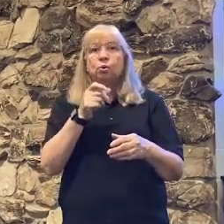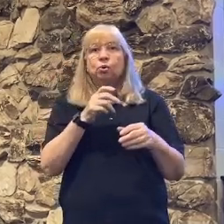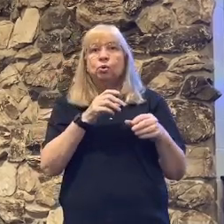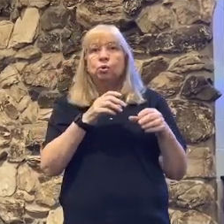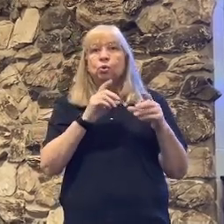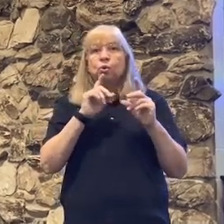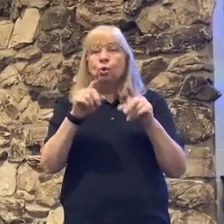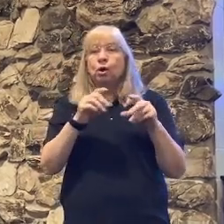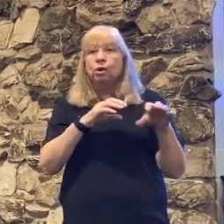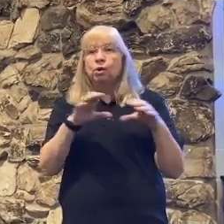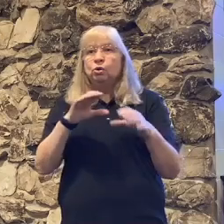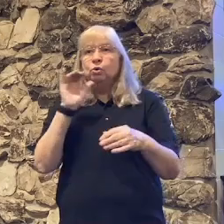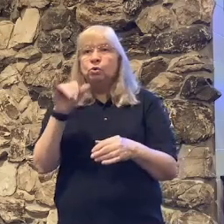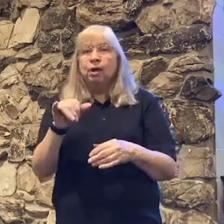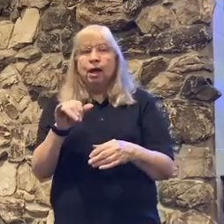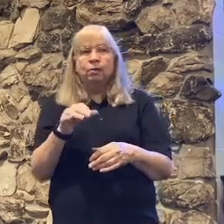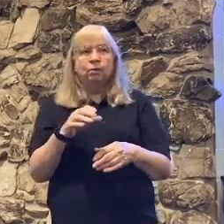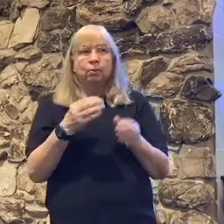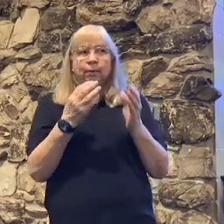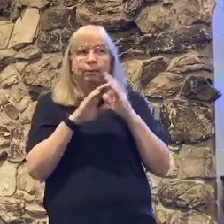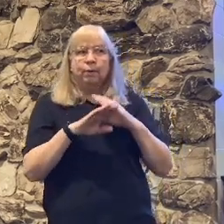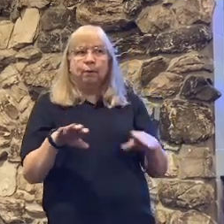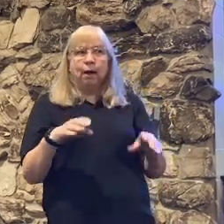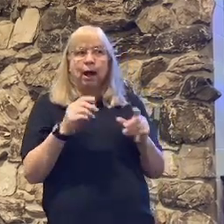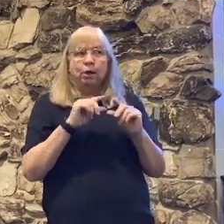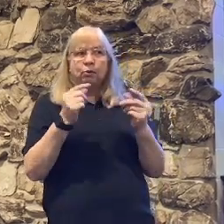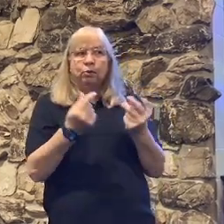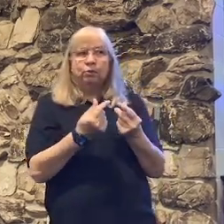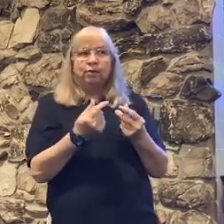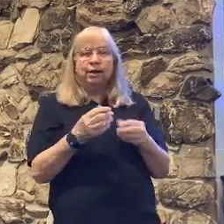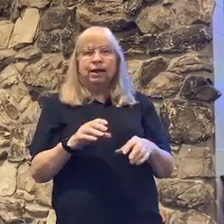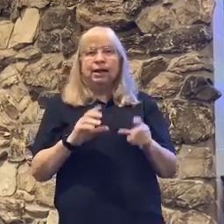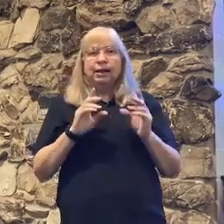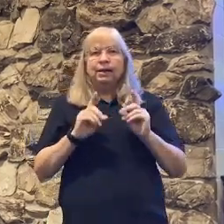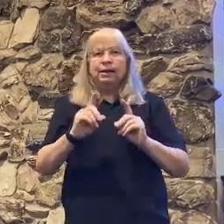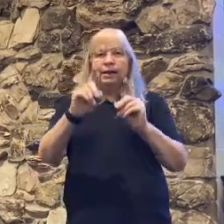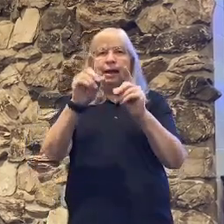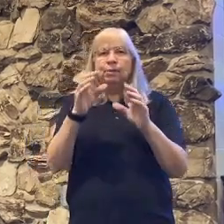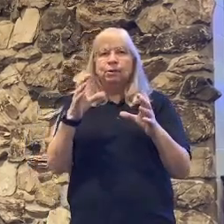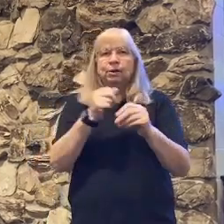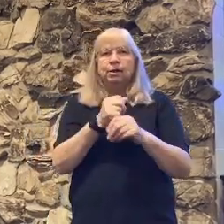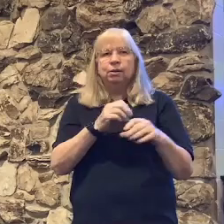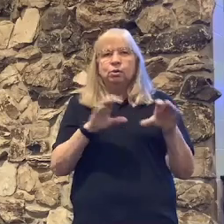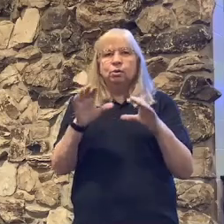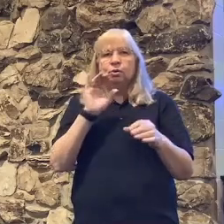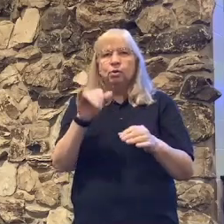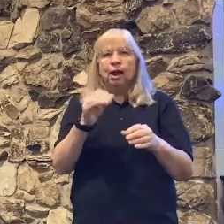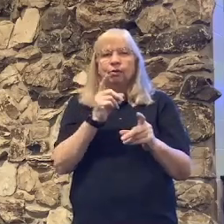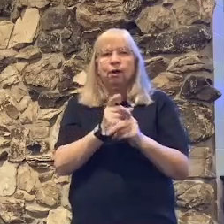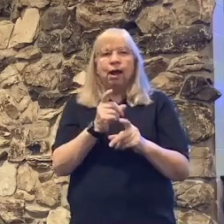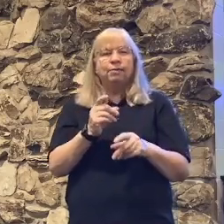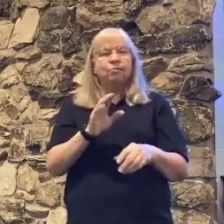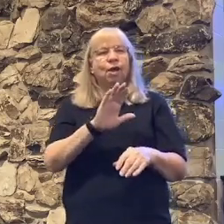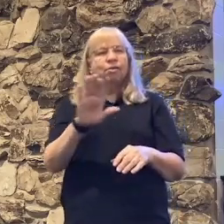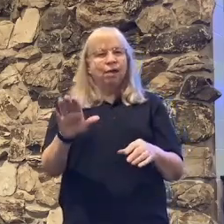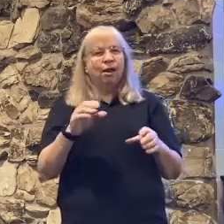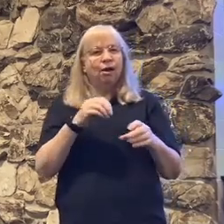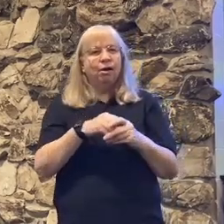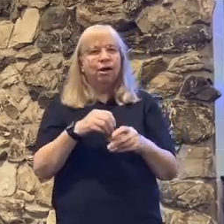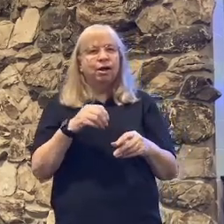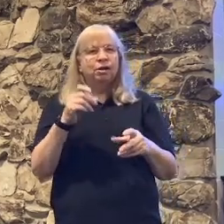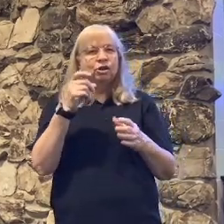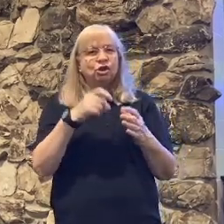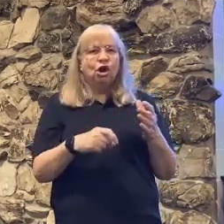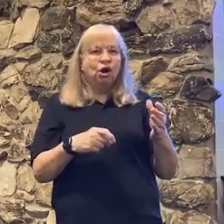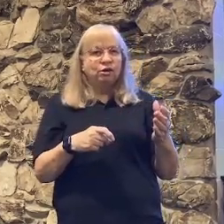Oh, we're quite grateful. Disciples get to do it, right? They're in charge.